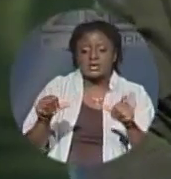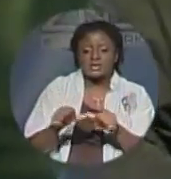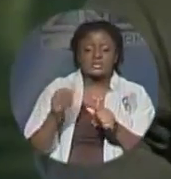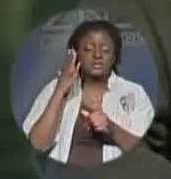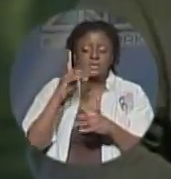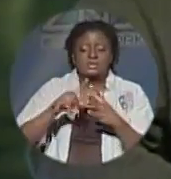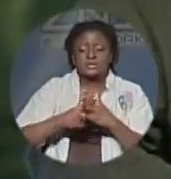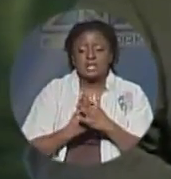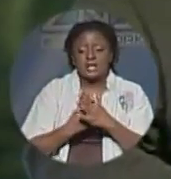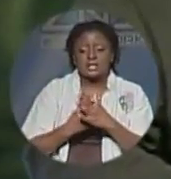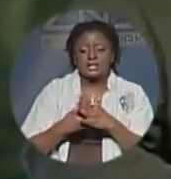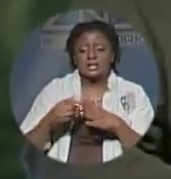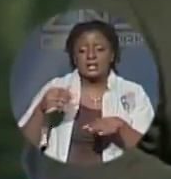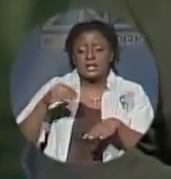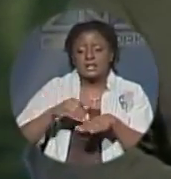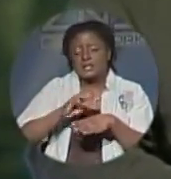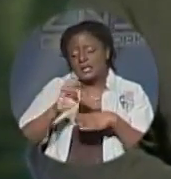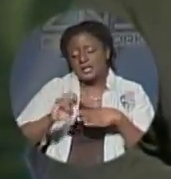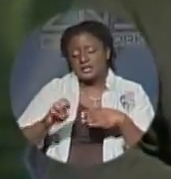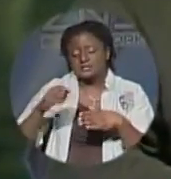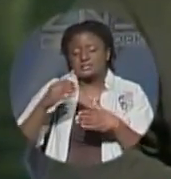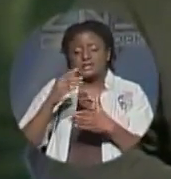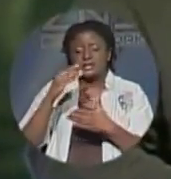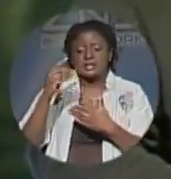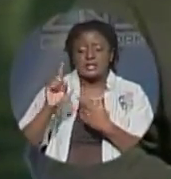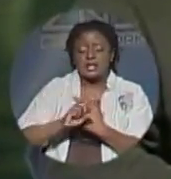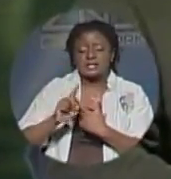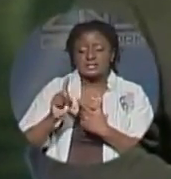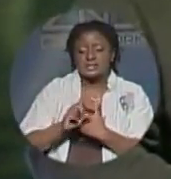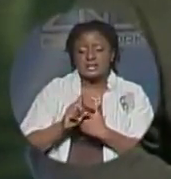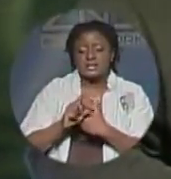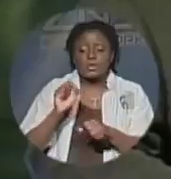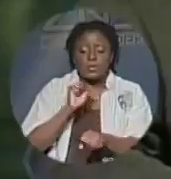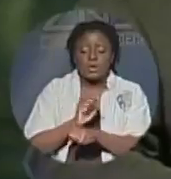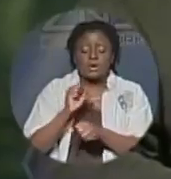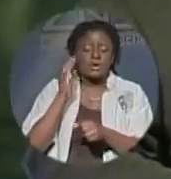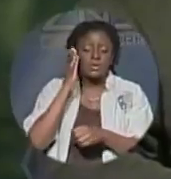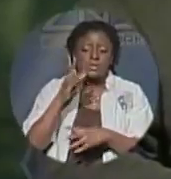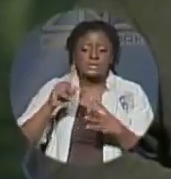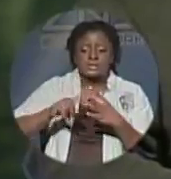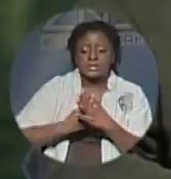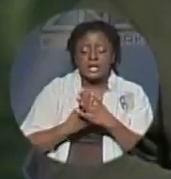begin on the new state-of-the-art, internationally certified hot rod complex.